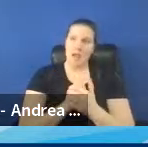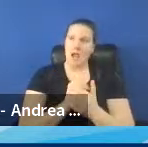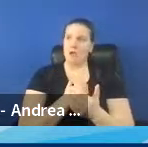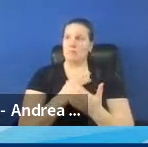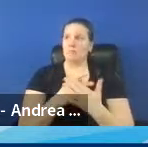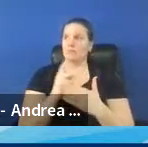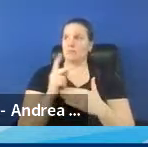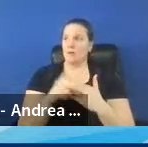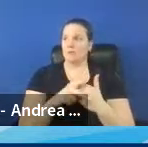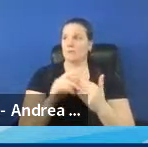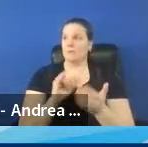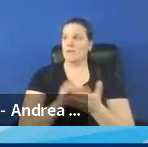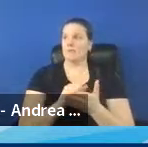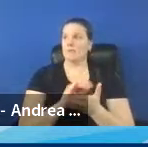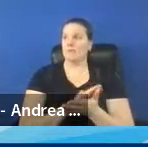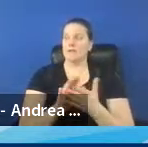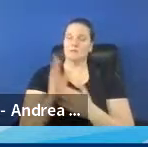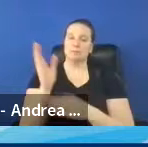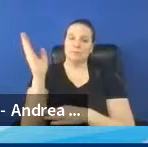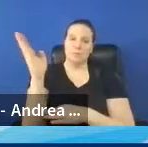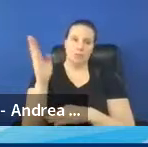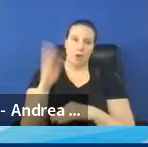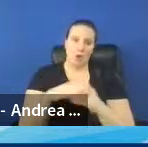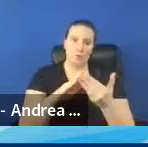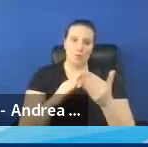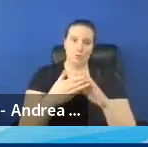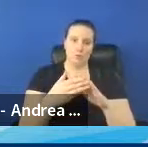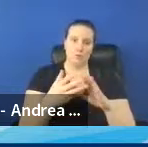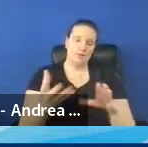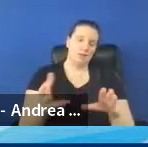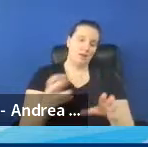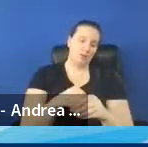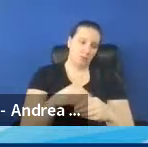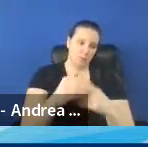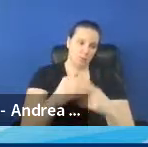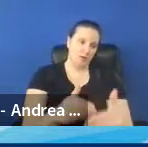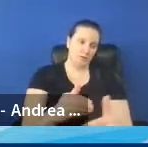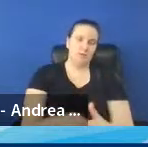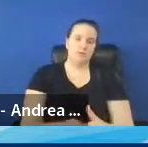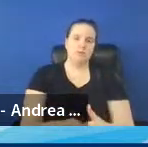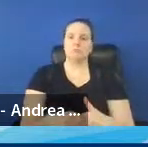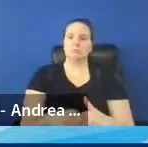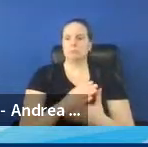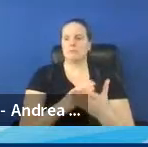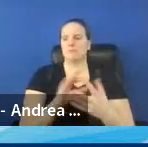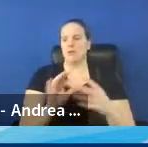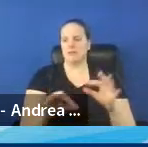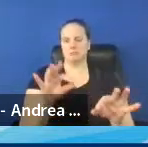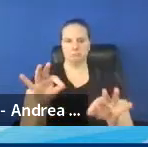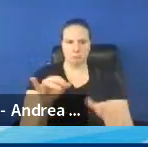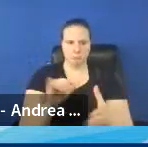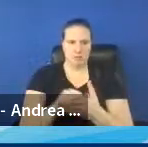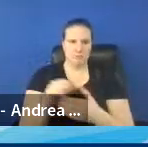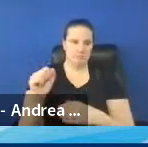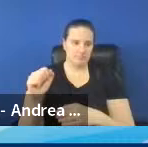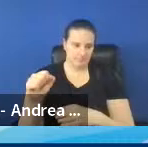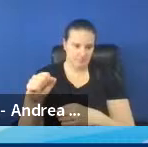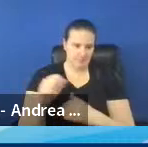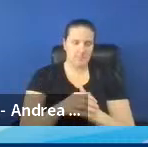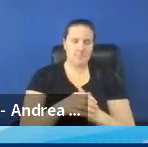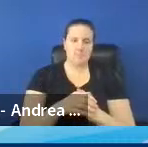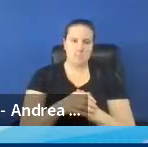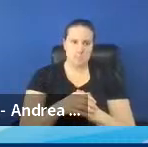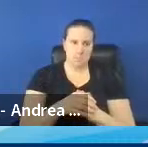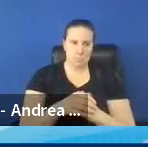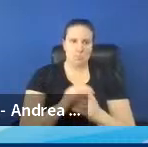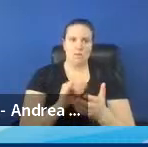also going to be presenting on our community engagement process and some of those findings. So okay. That, yes, that's